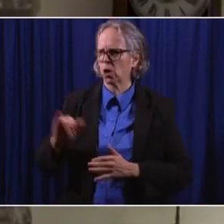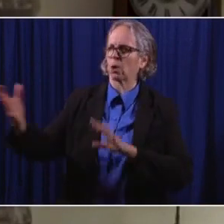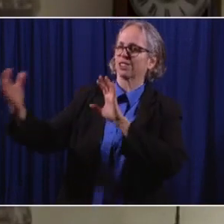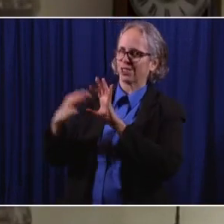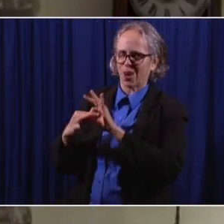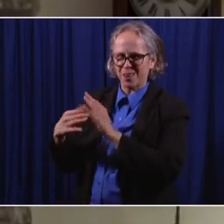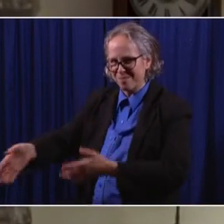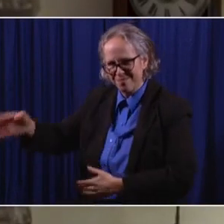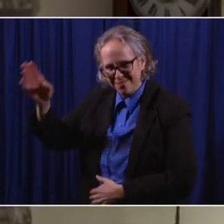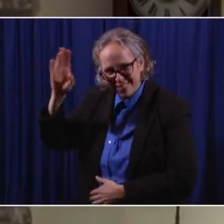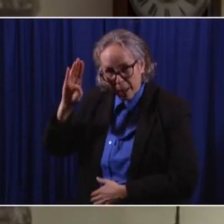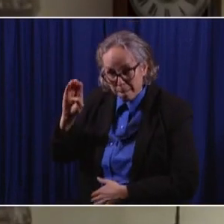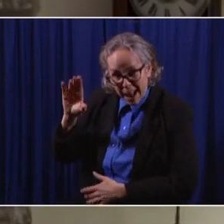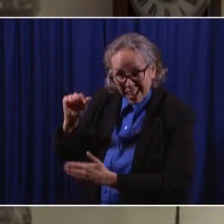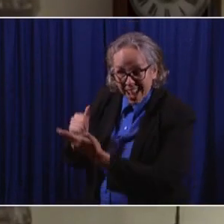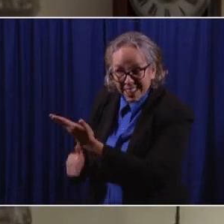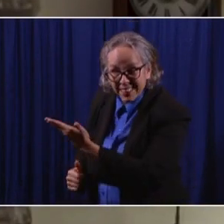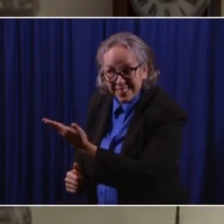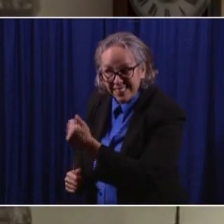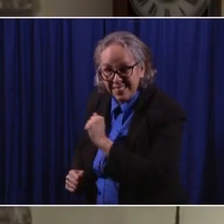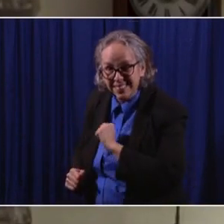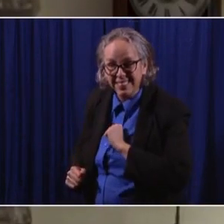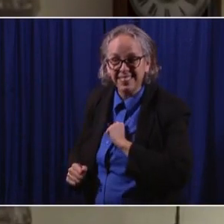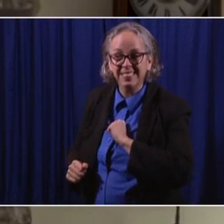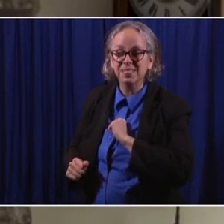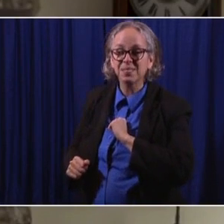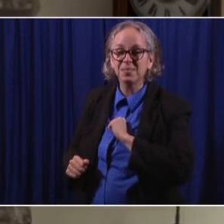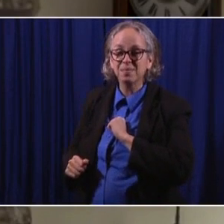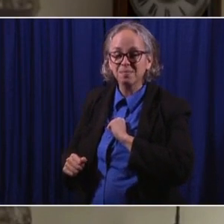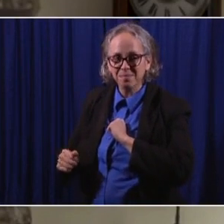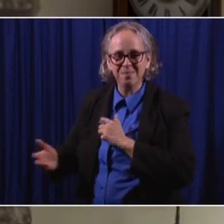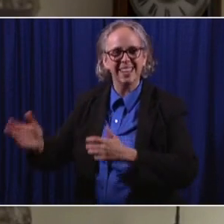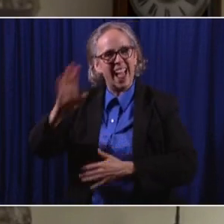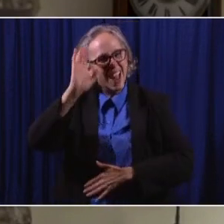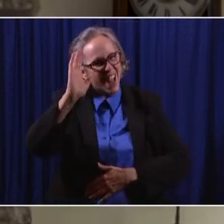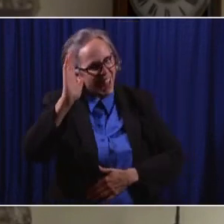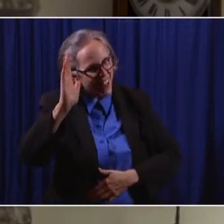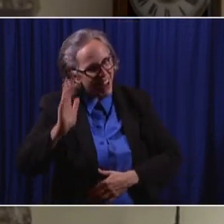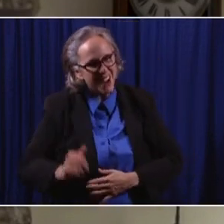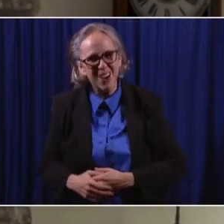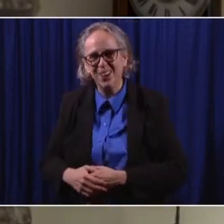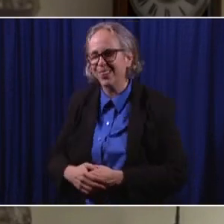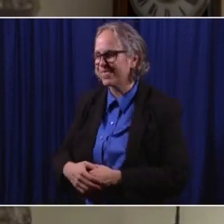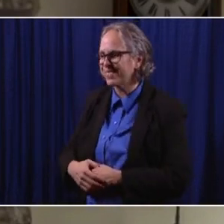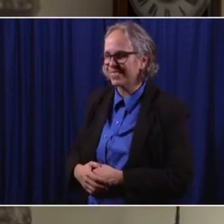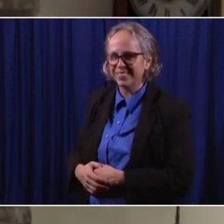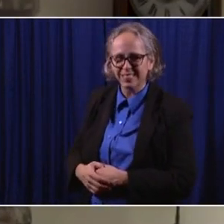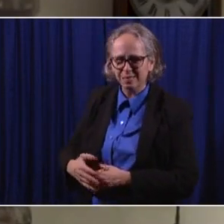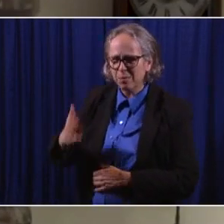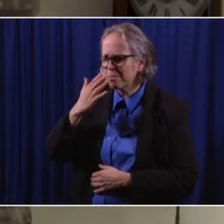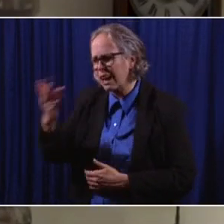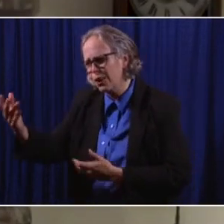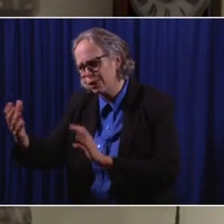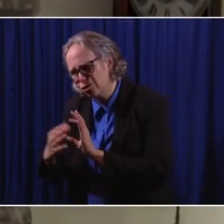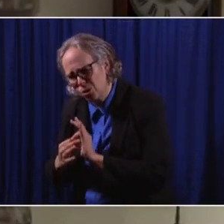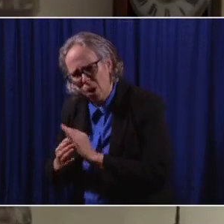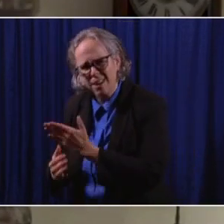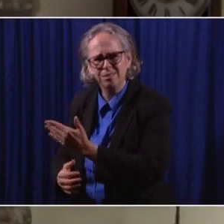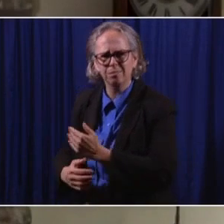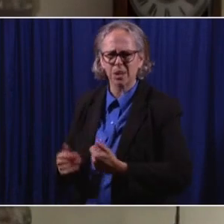Rebecca, are you on there? Let's see if I can see you. Okay. Yes, I am. Yes, I am, sir. Thank you. Thank you for joining us. We appreciate